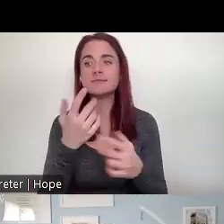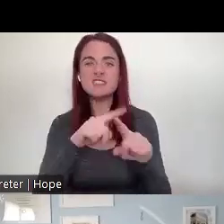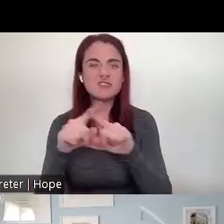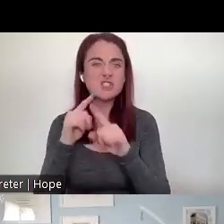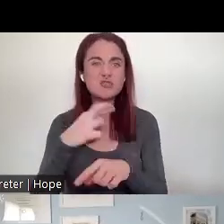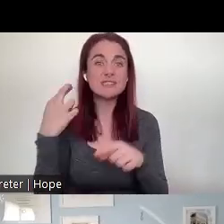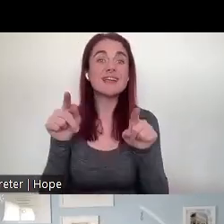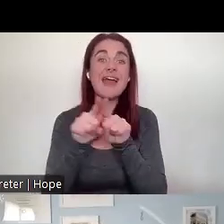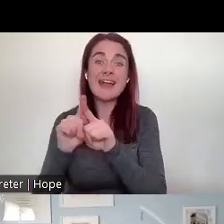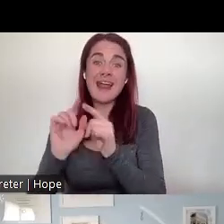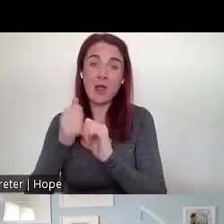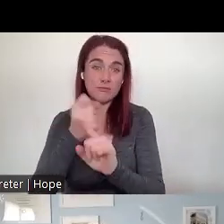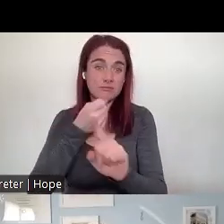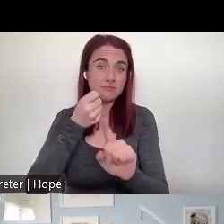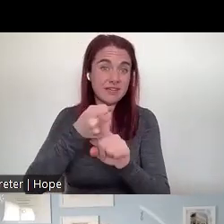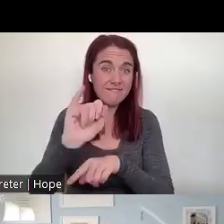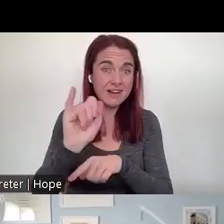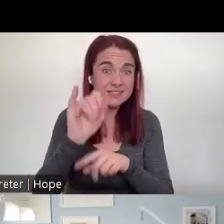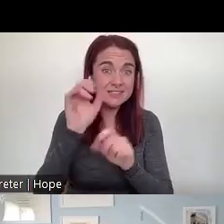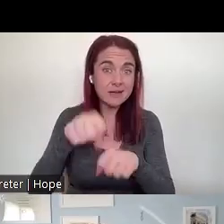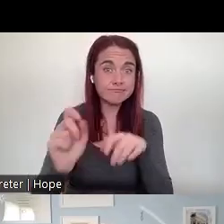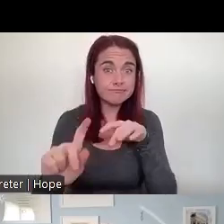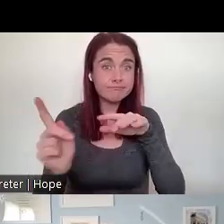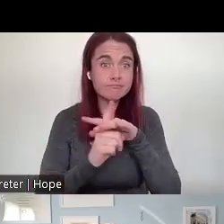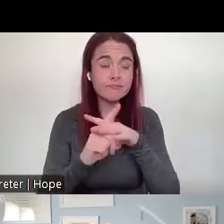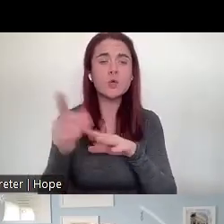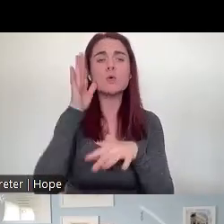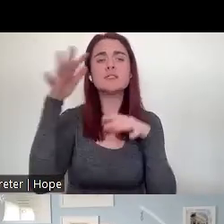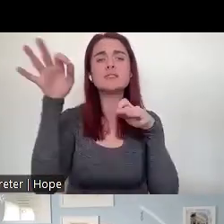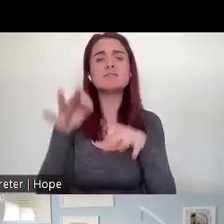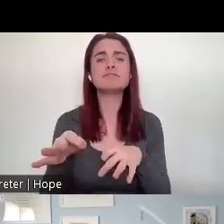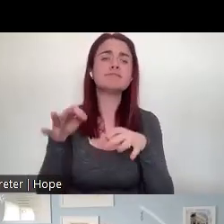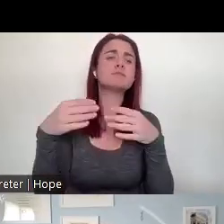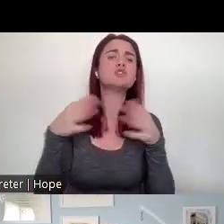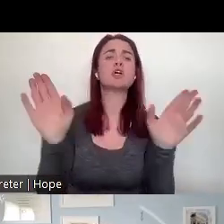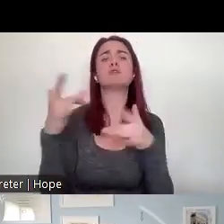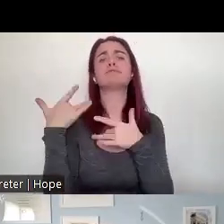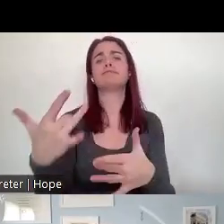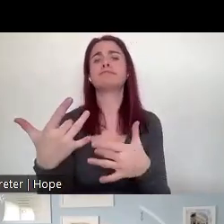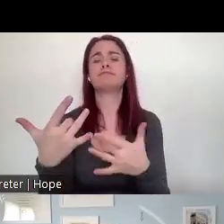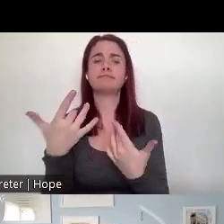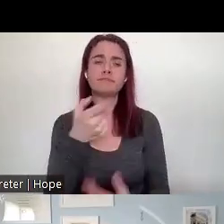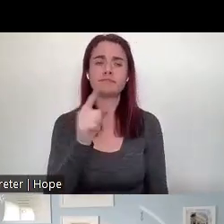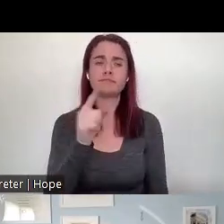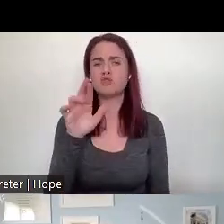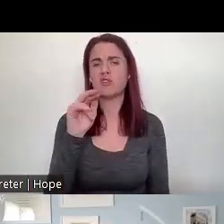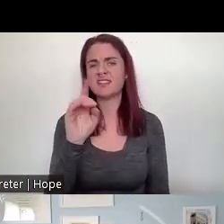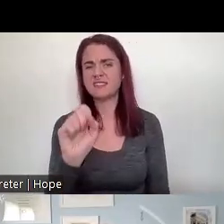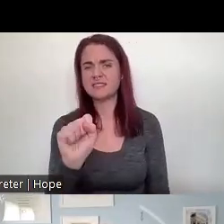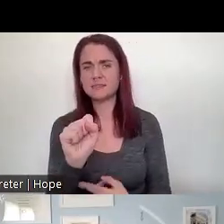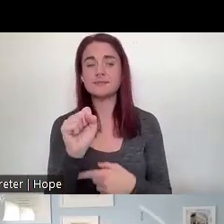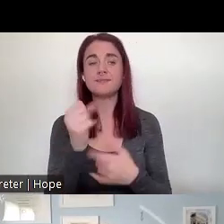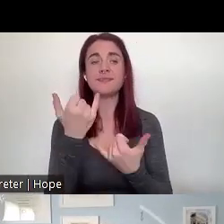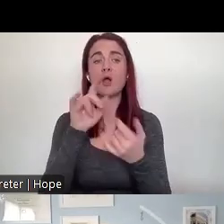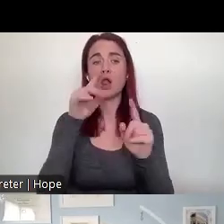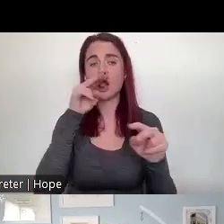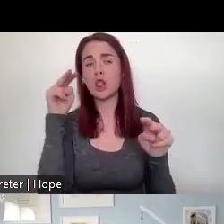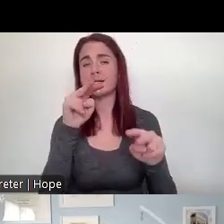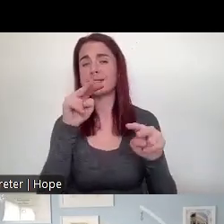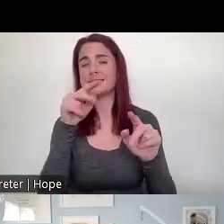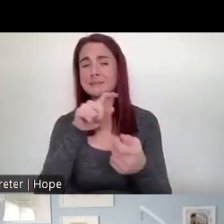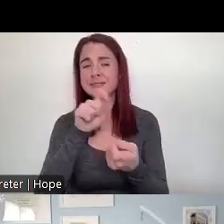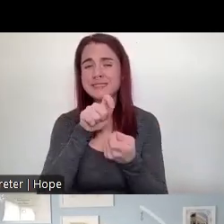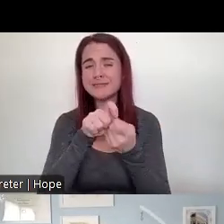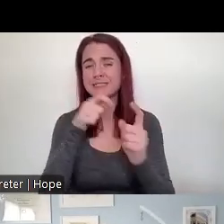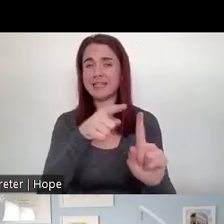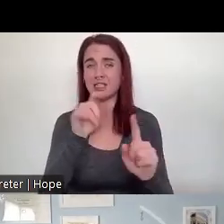gets infected, let's talk a bit more about general trends. So when we look at specifically cervical